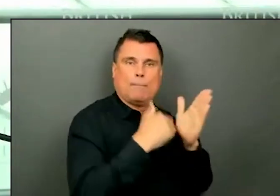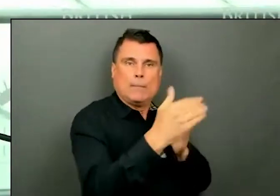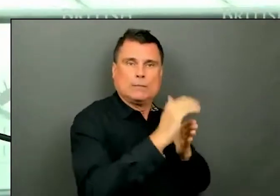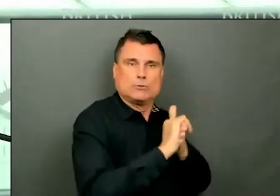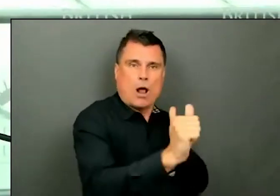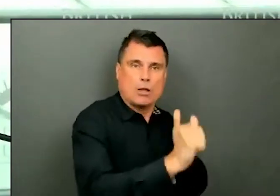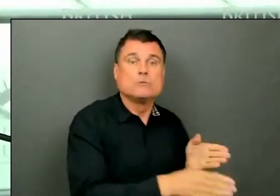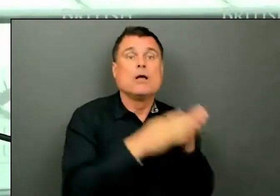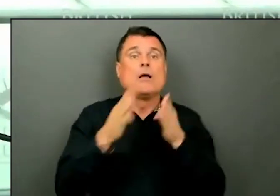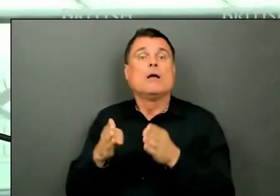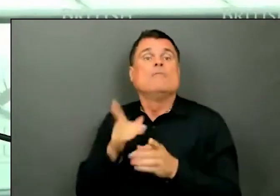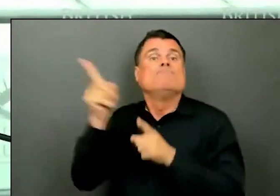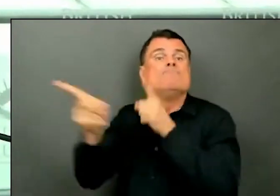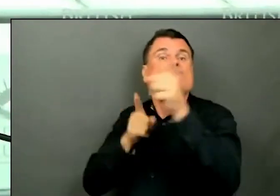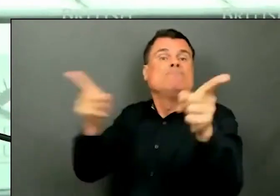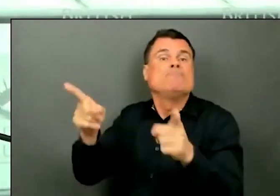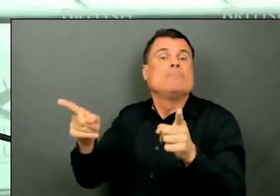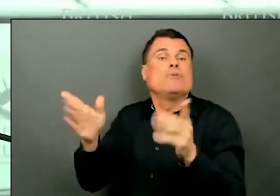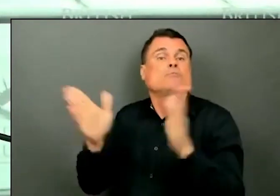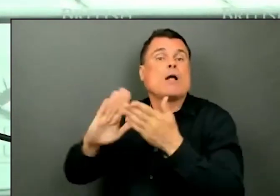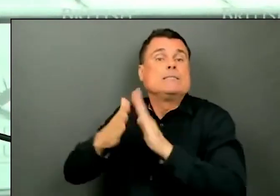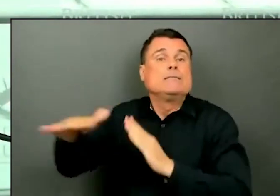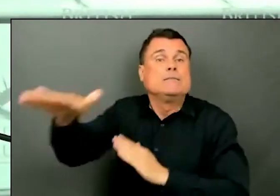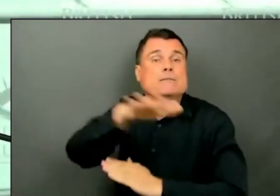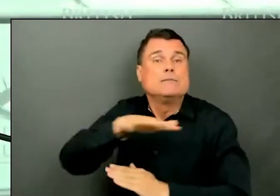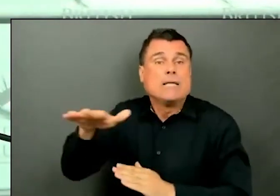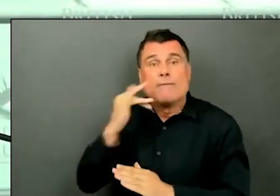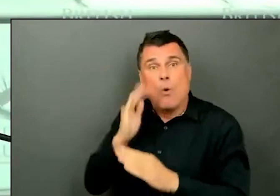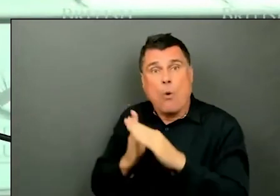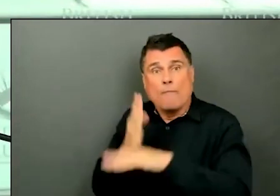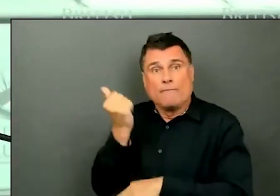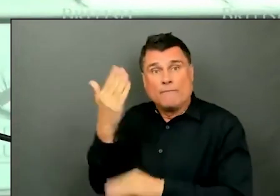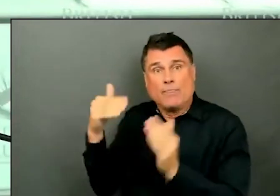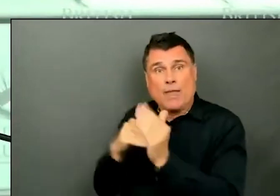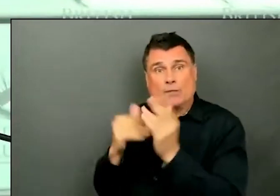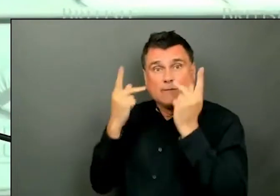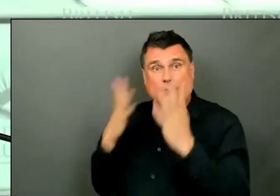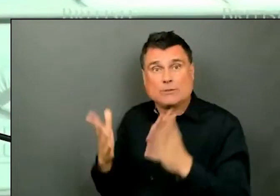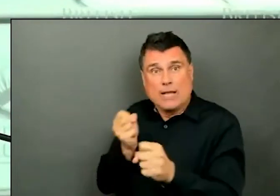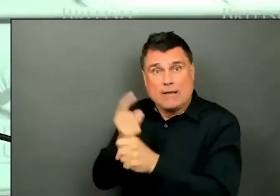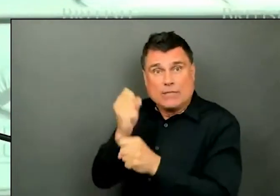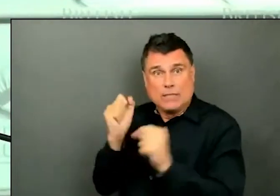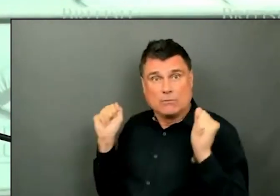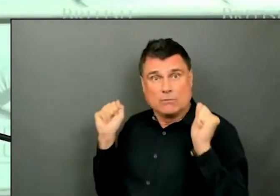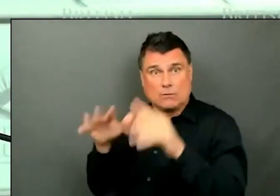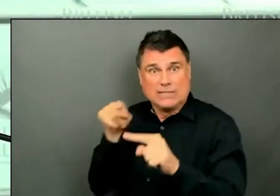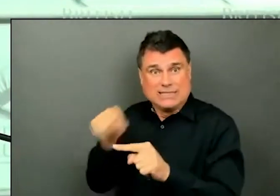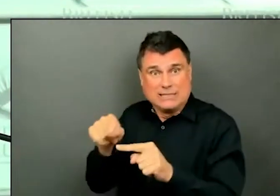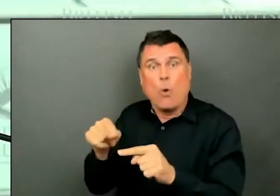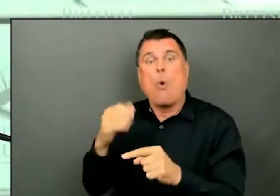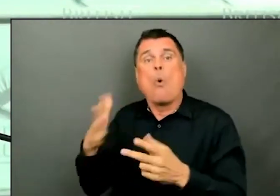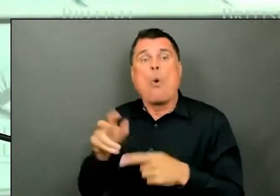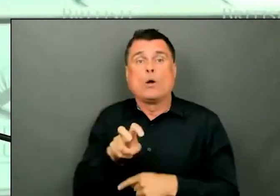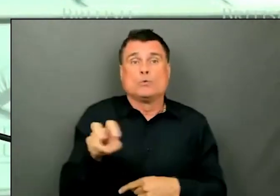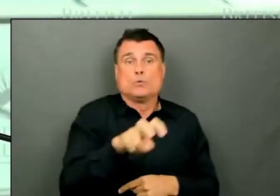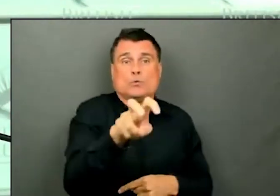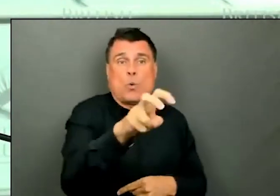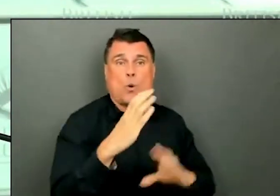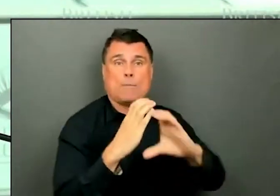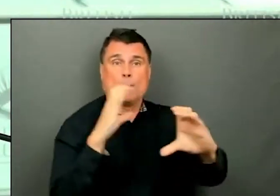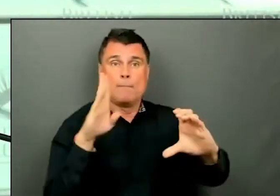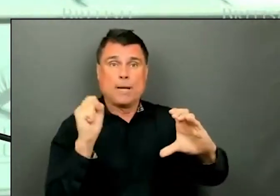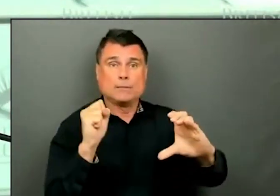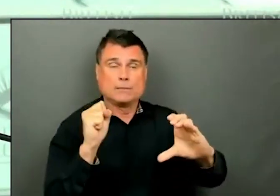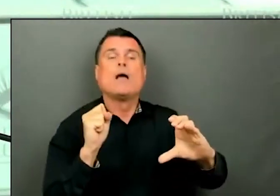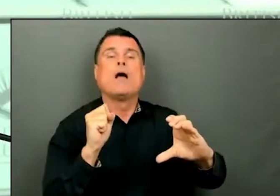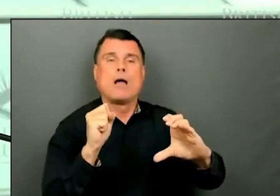in rural areas that receive 15,000 or more visitors per year, and tour bus companies that serve 30,000 or